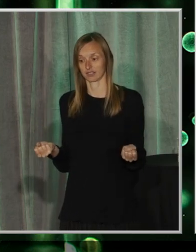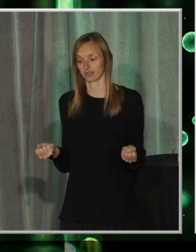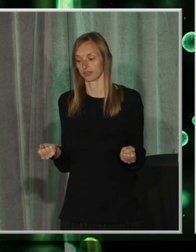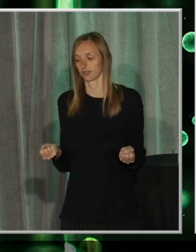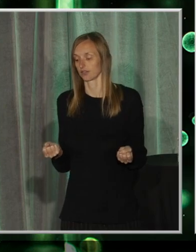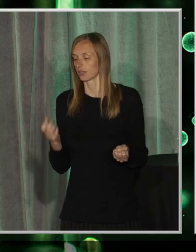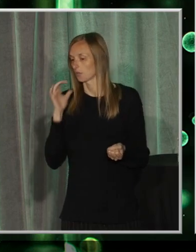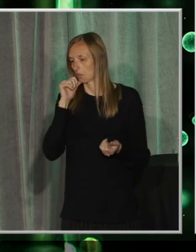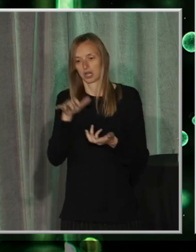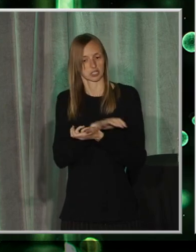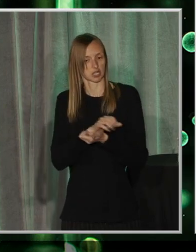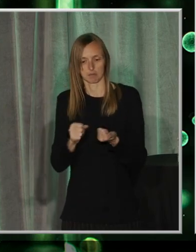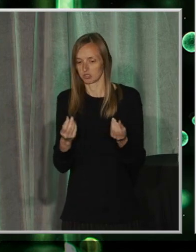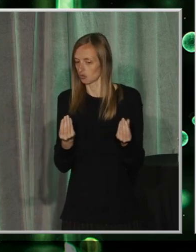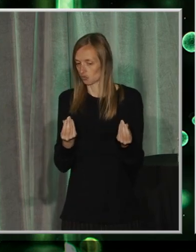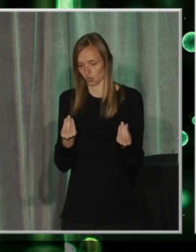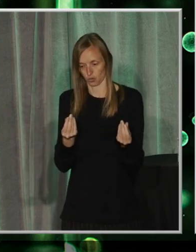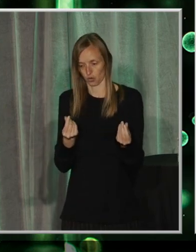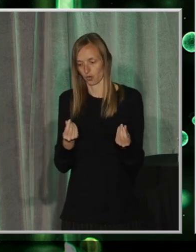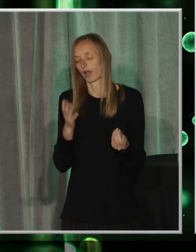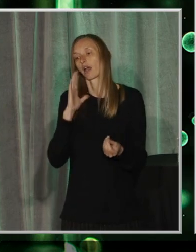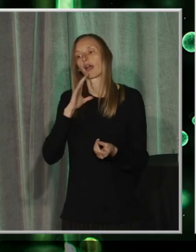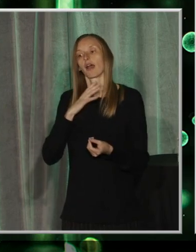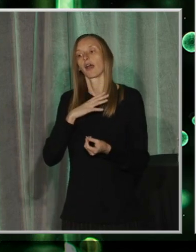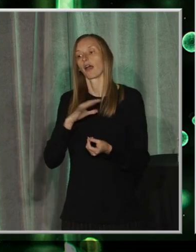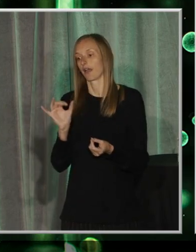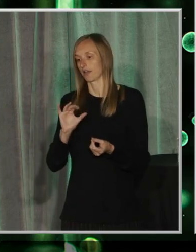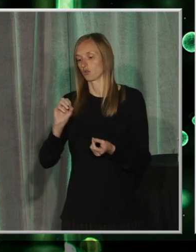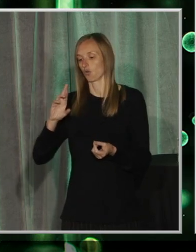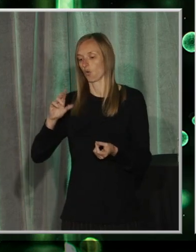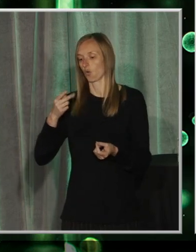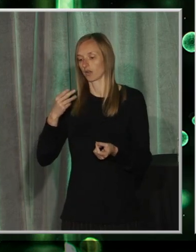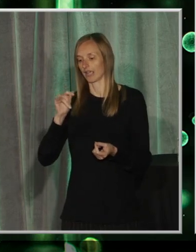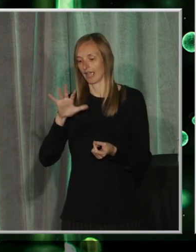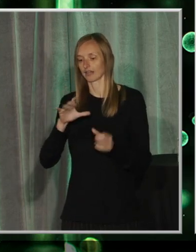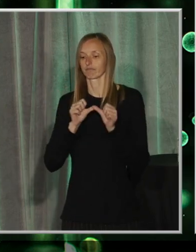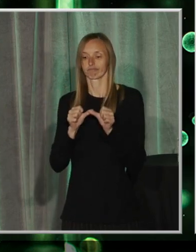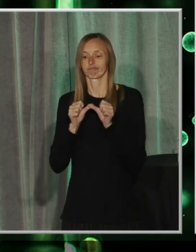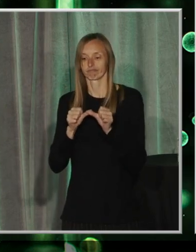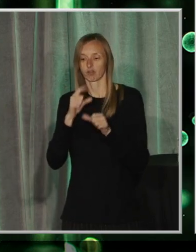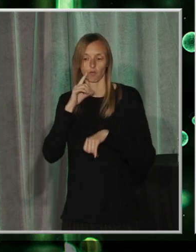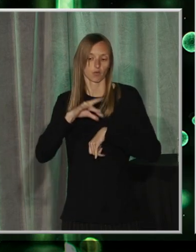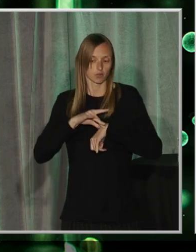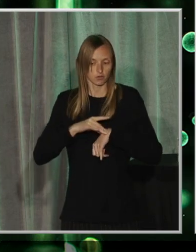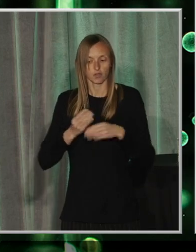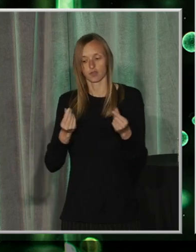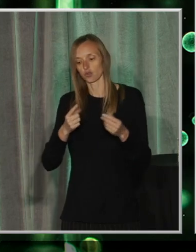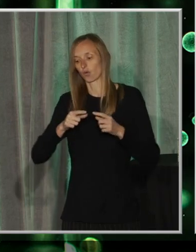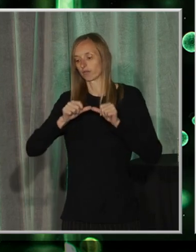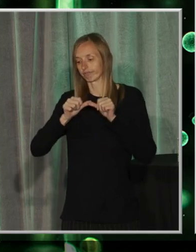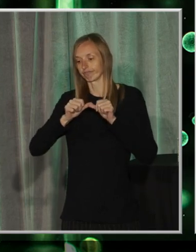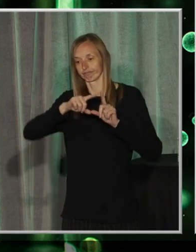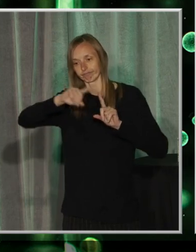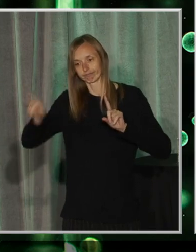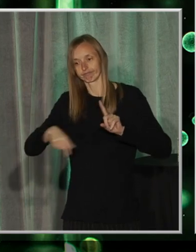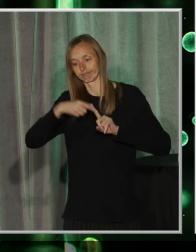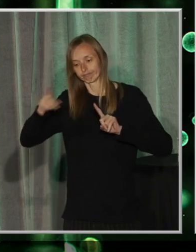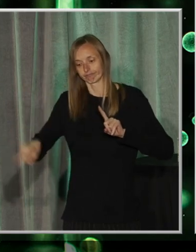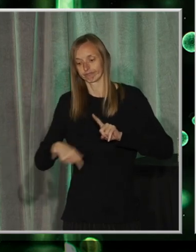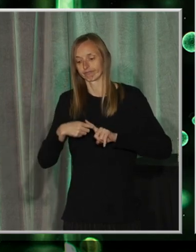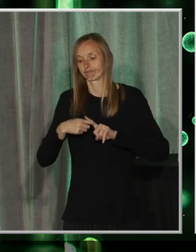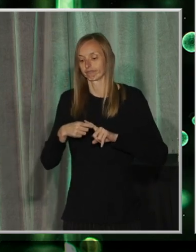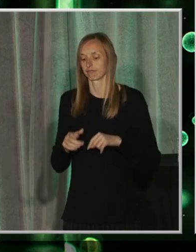damage the soil. And it will be organic and sustainable to the environment and the soil as well. This is